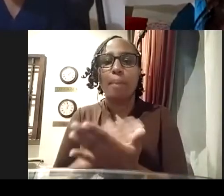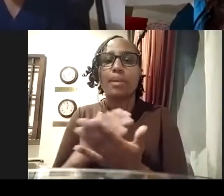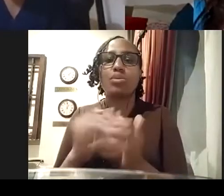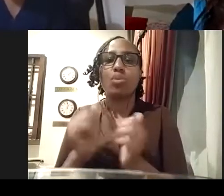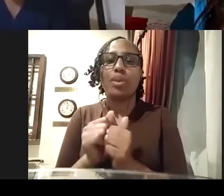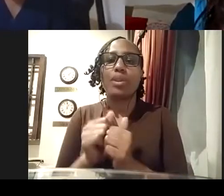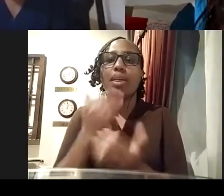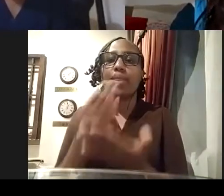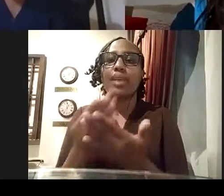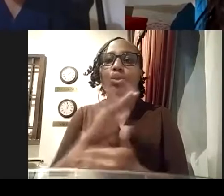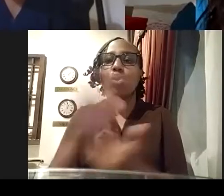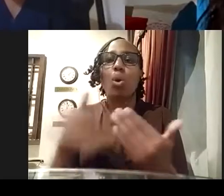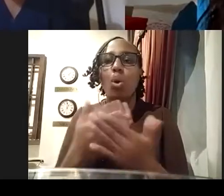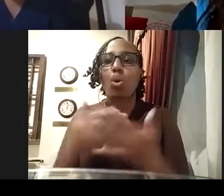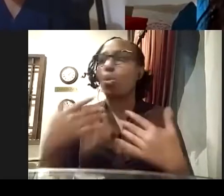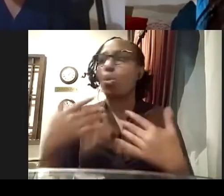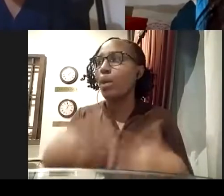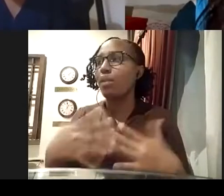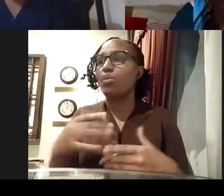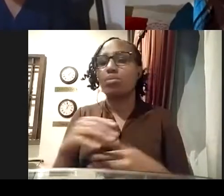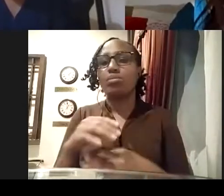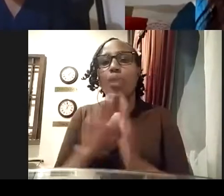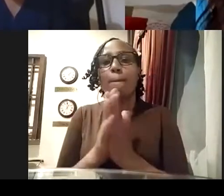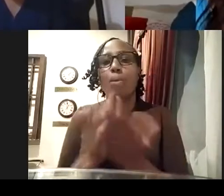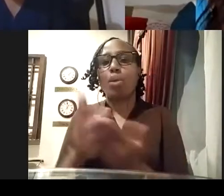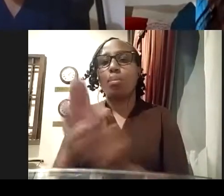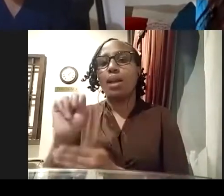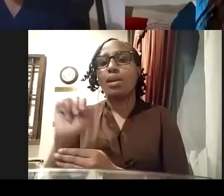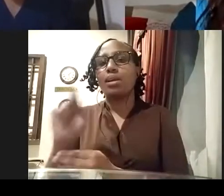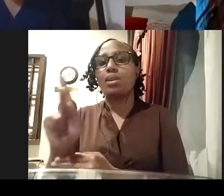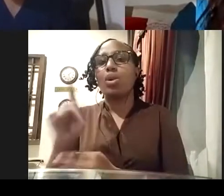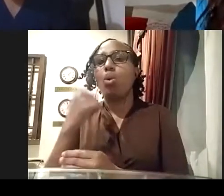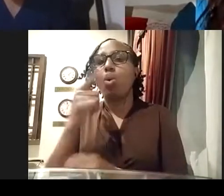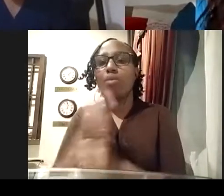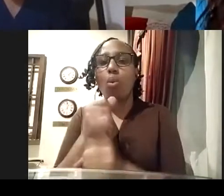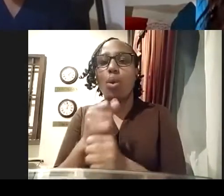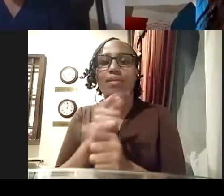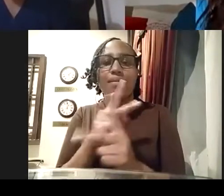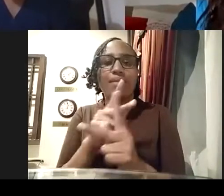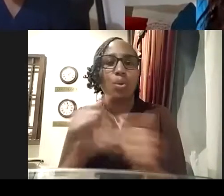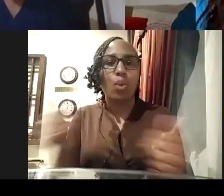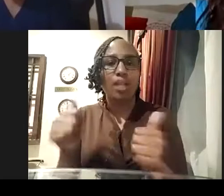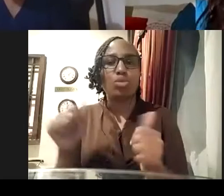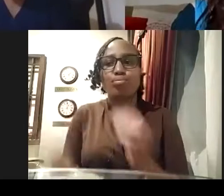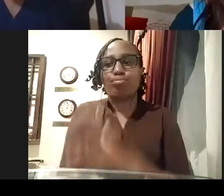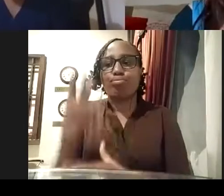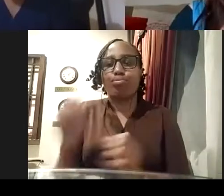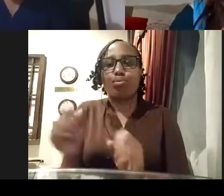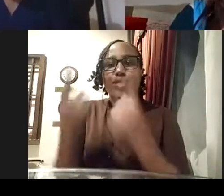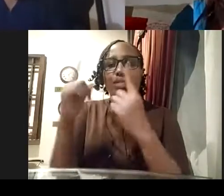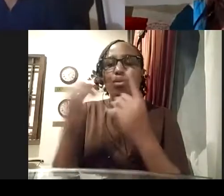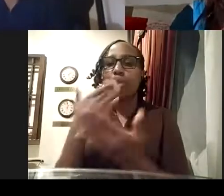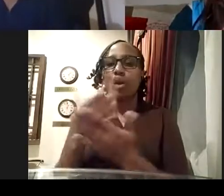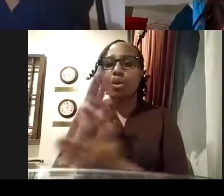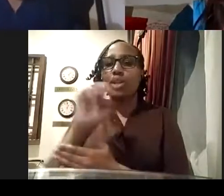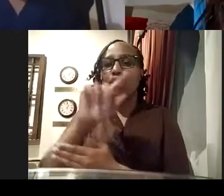all the wonderful colleagues at Book Bunk who have worked so hard for months to deliver this incredible festival. And thank you, Wanjiru, for sharing your writing journey